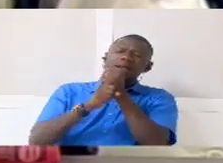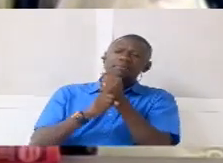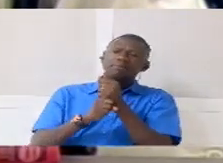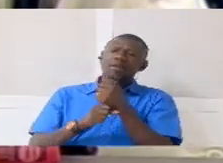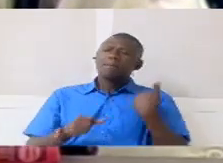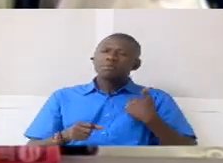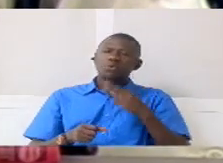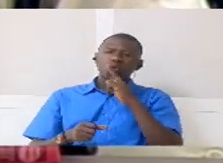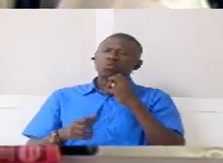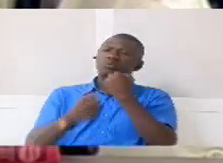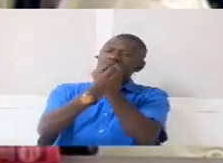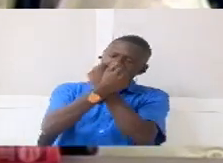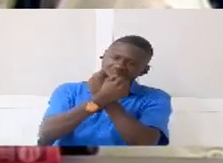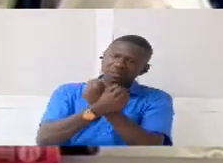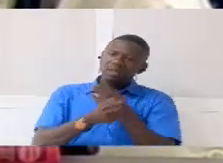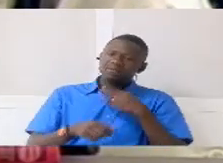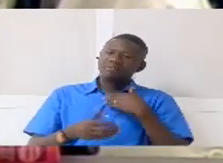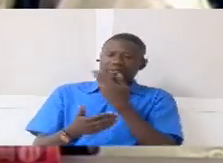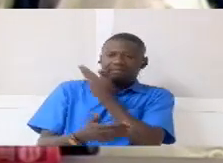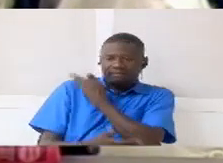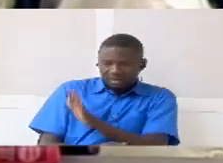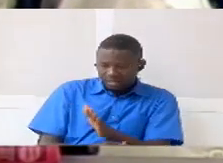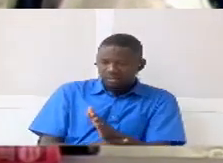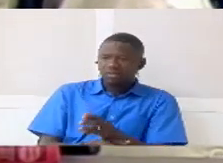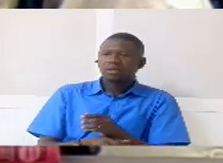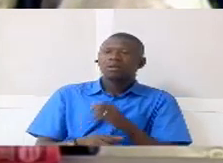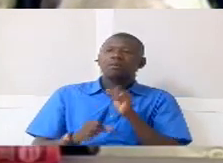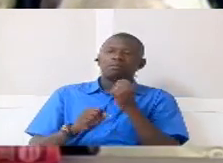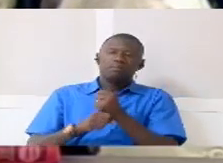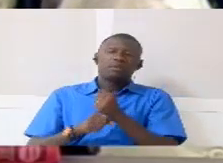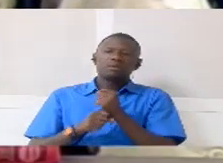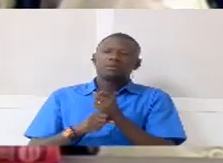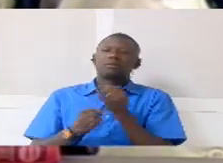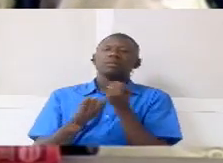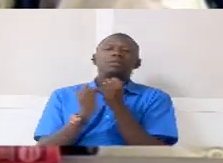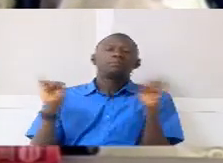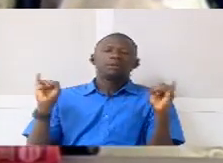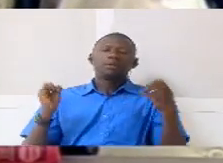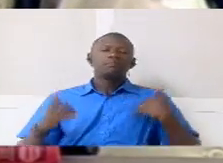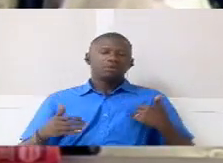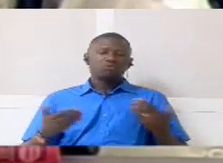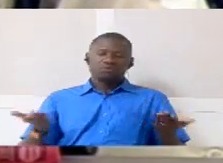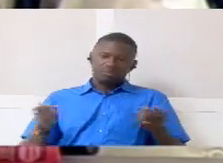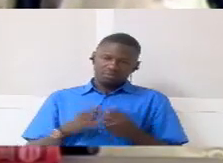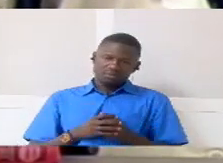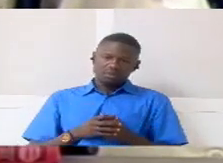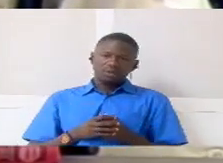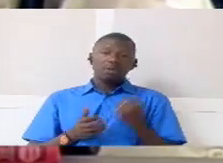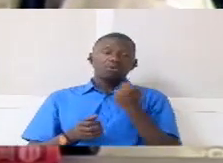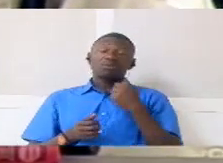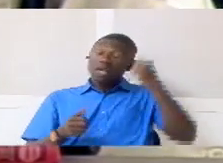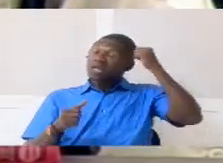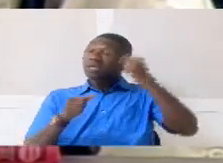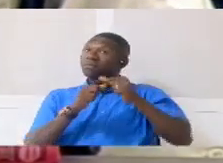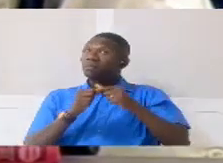leave they will become independent people. Adunga kalamuda watu minambe a commissioner of administration yala. I can recall